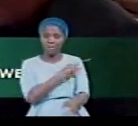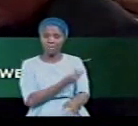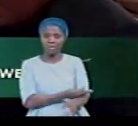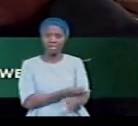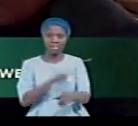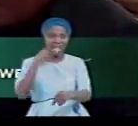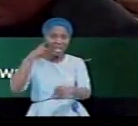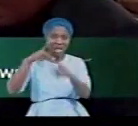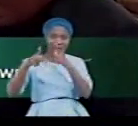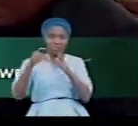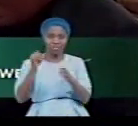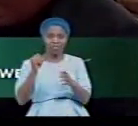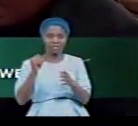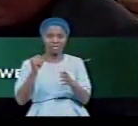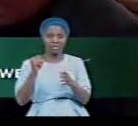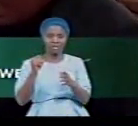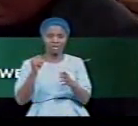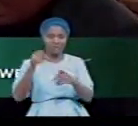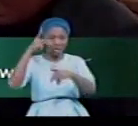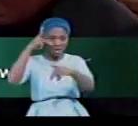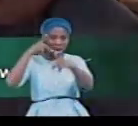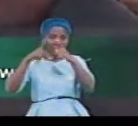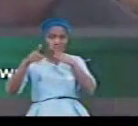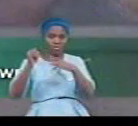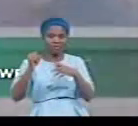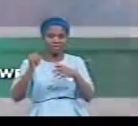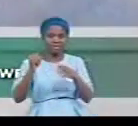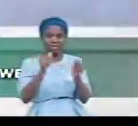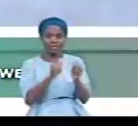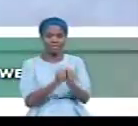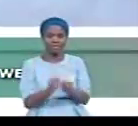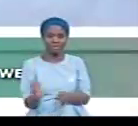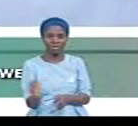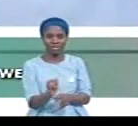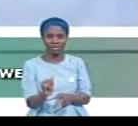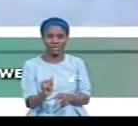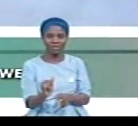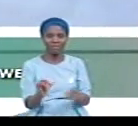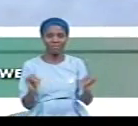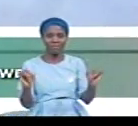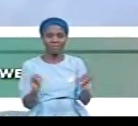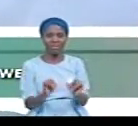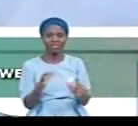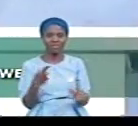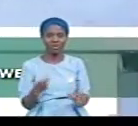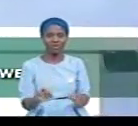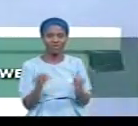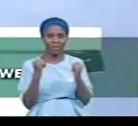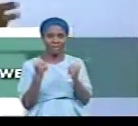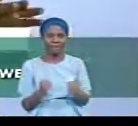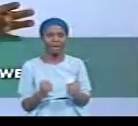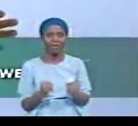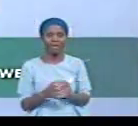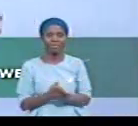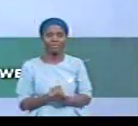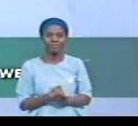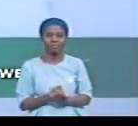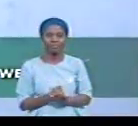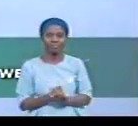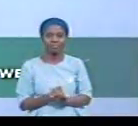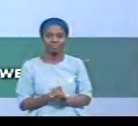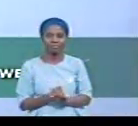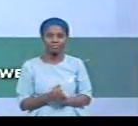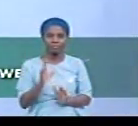the same measure of power. Well, the reference in Deuteronomy